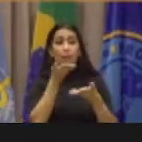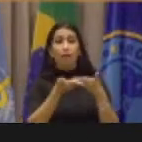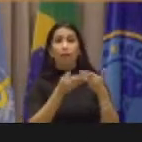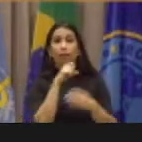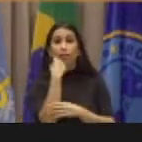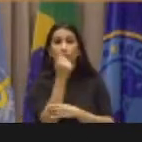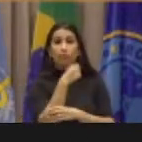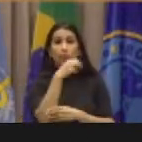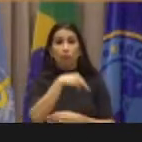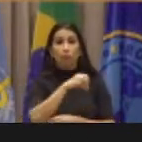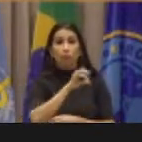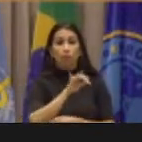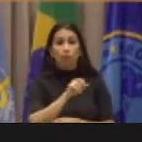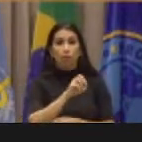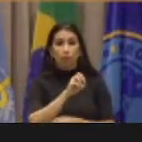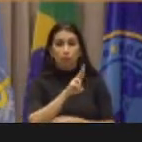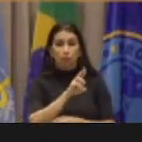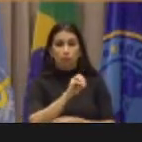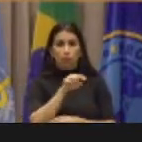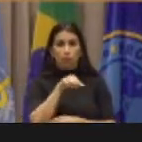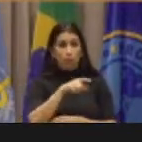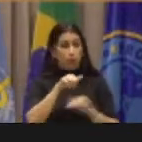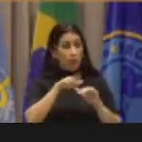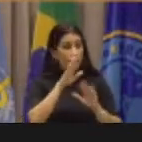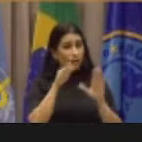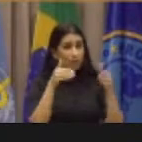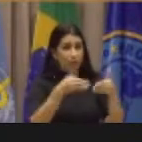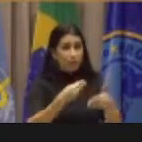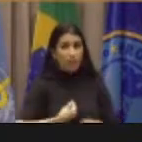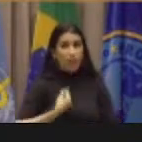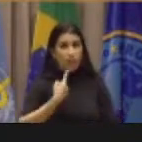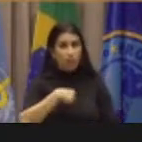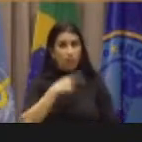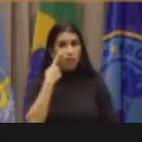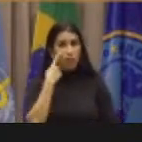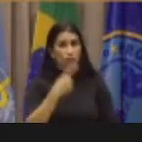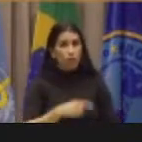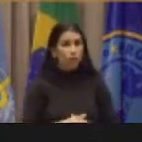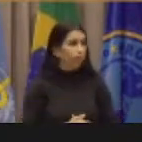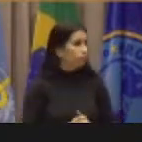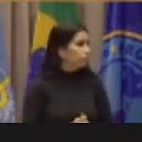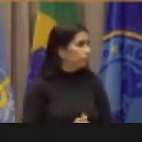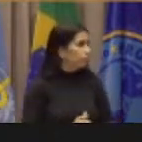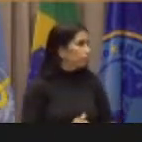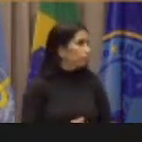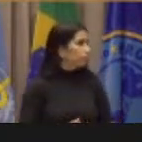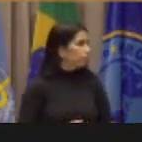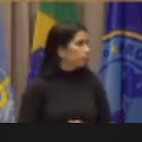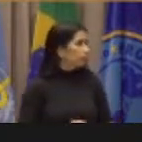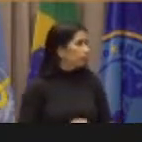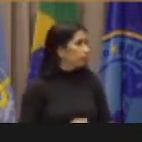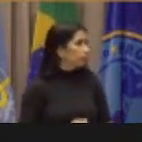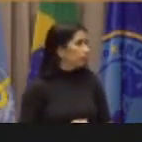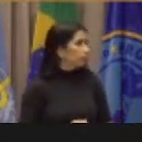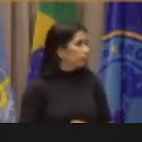disease and psychotherapy and physiotherapy. This was the most present in our primary healthcare